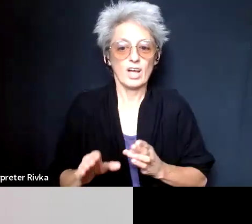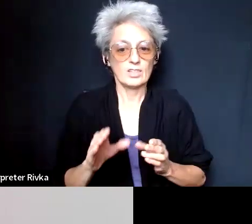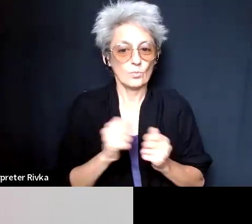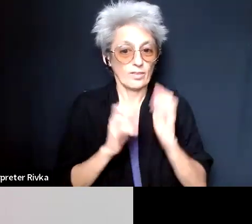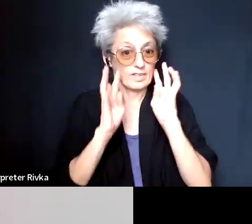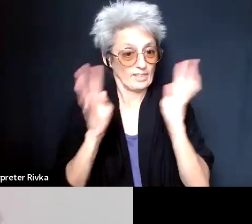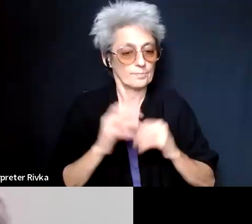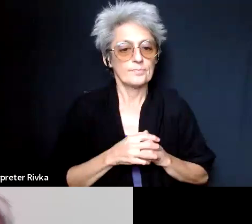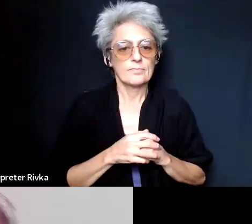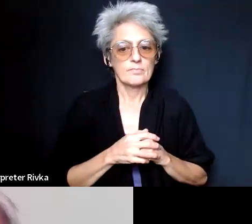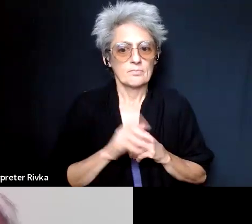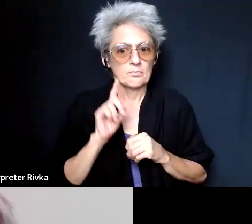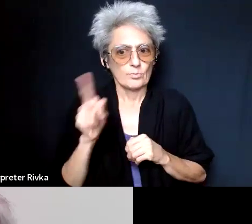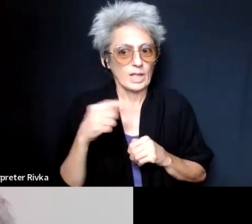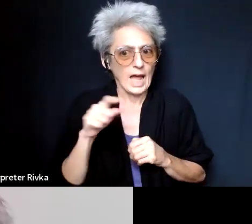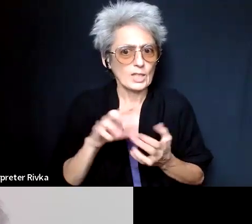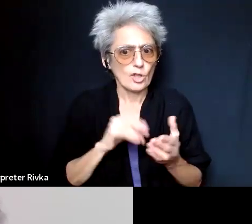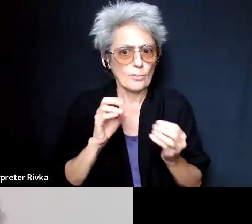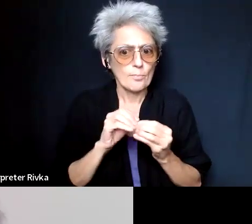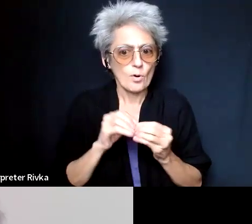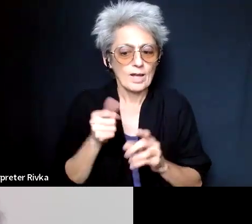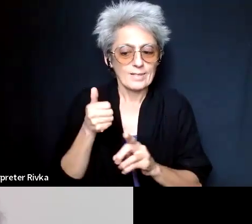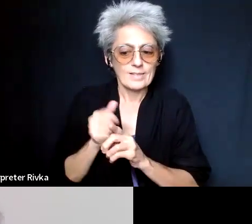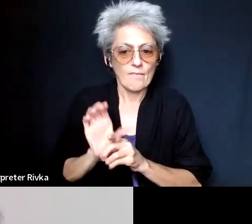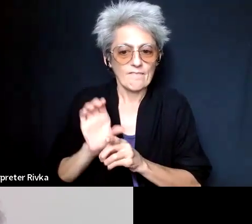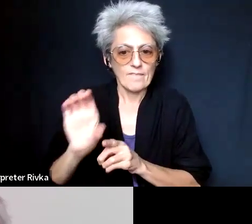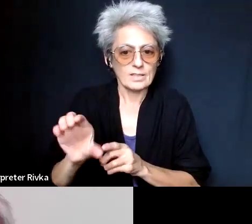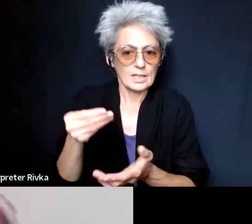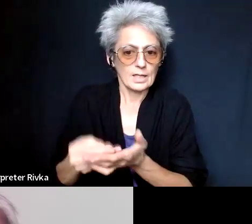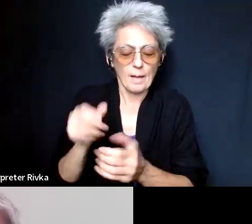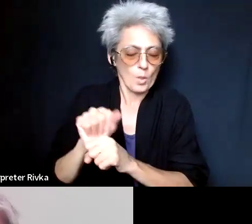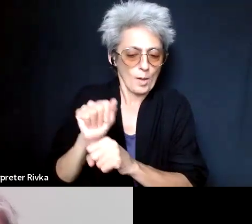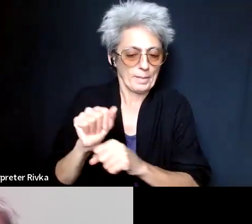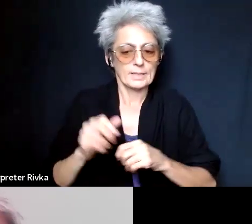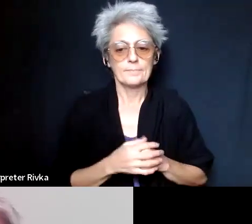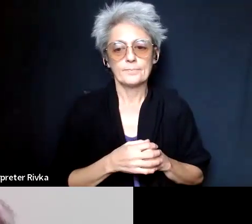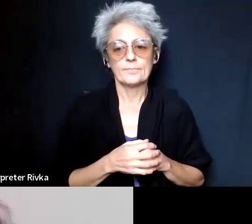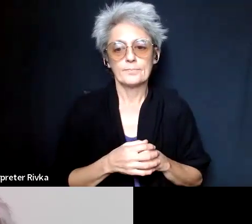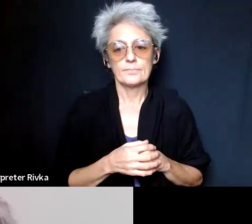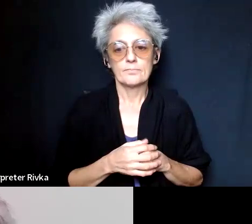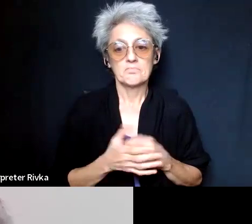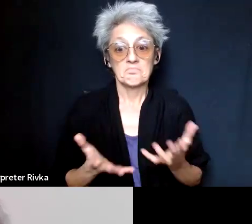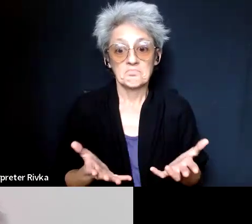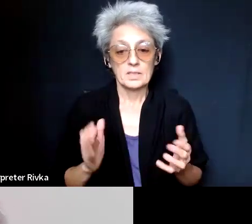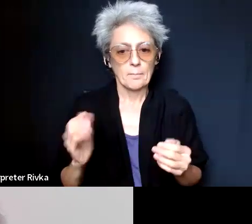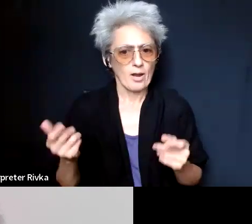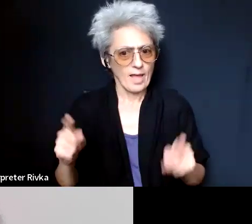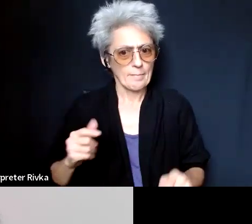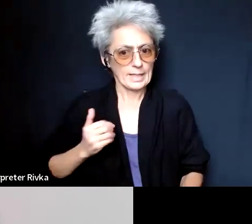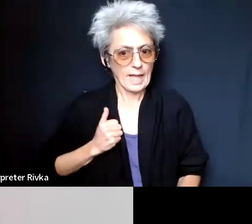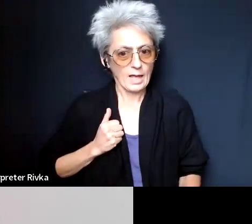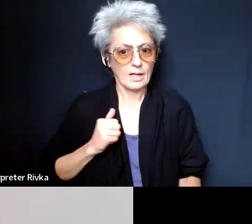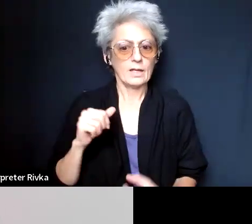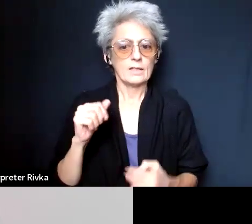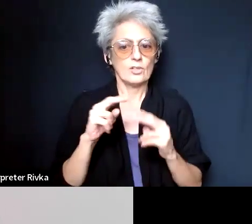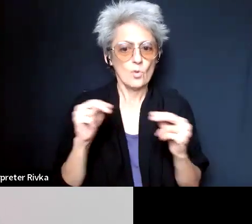brilliant, I need to learn more about, was self-funded employment, where they apparently in Canada, in Norway, they're doing some